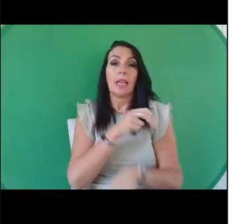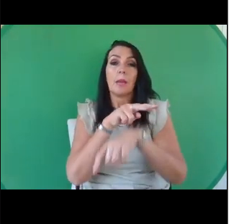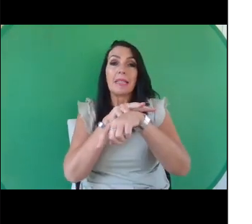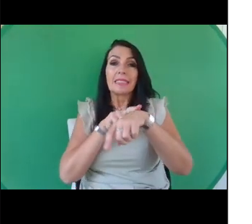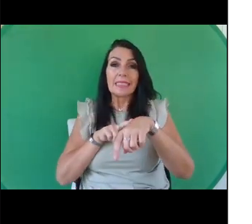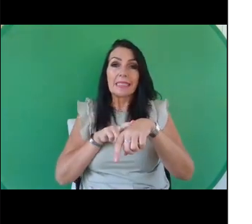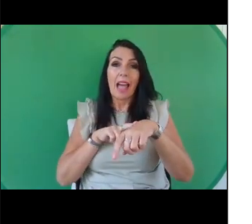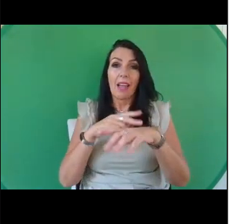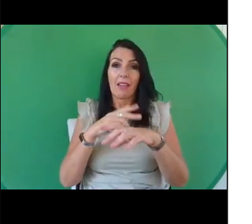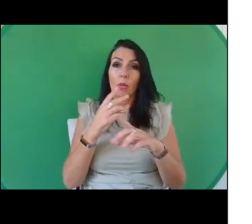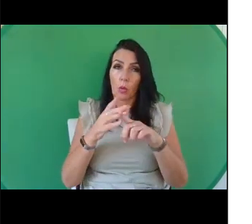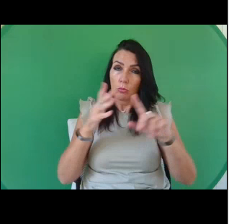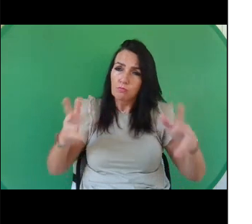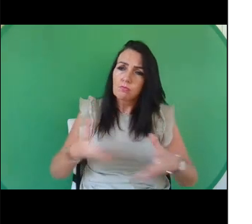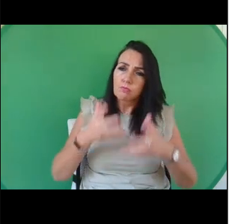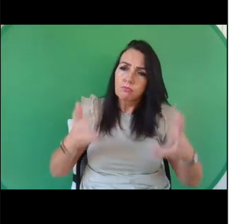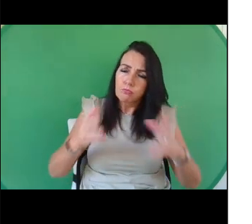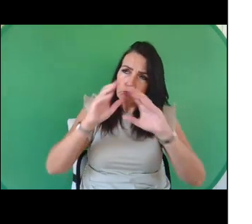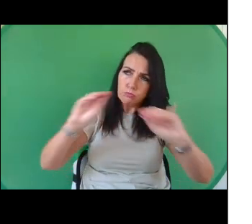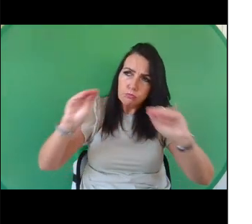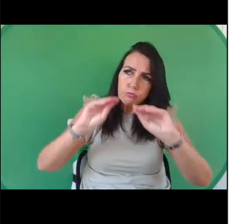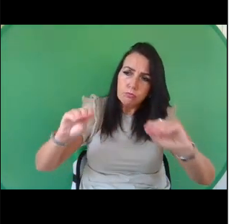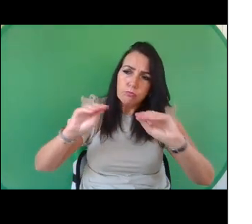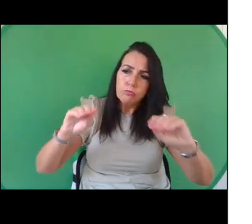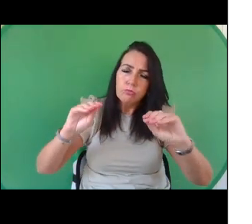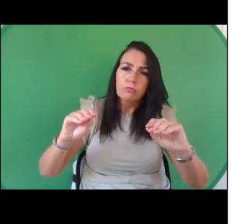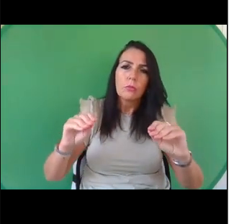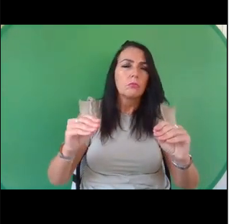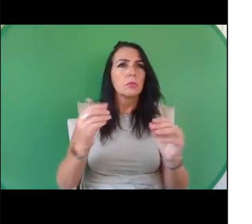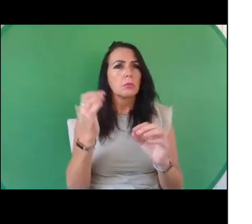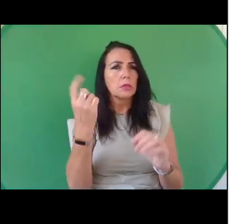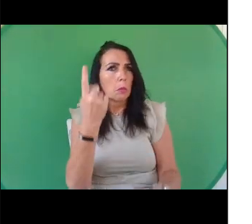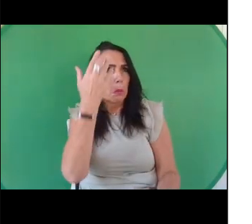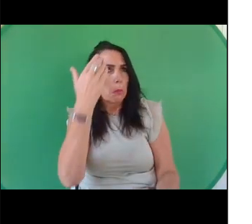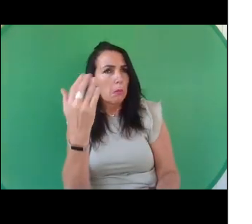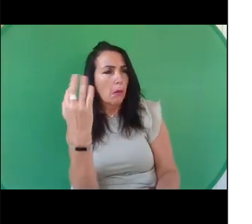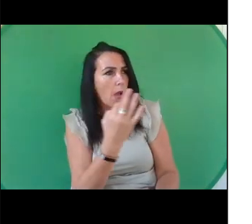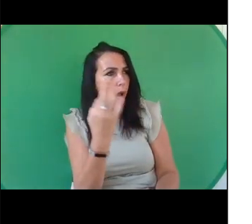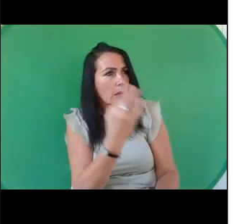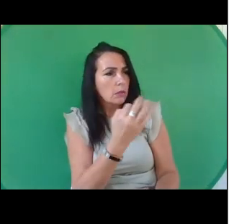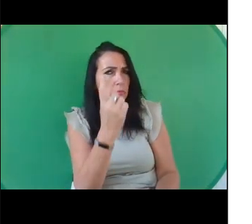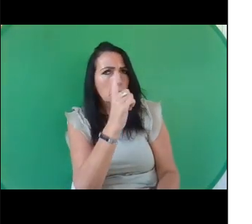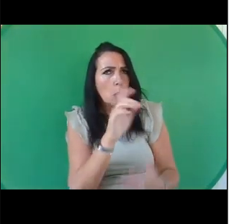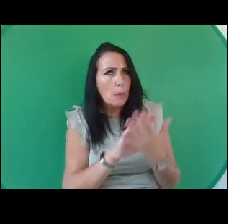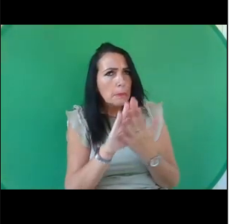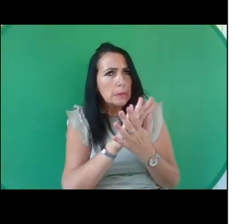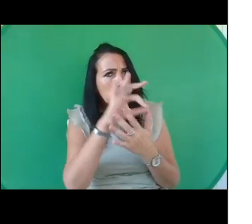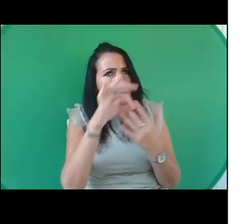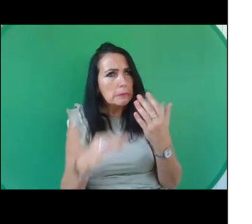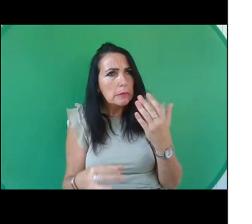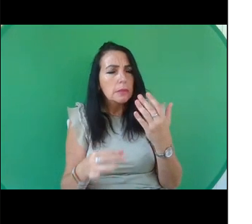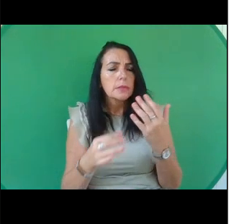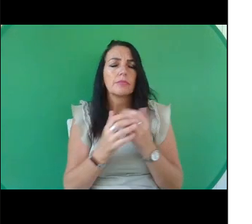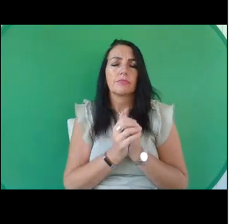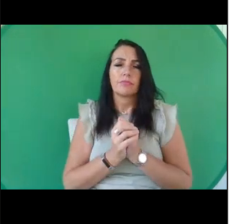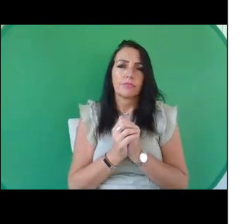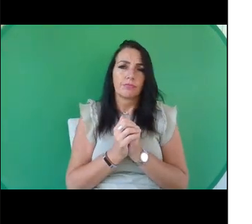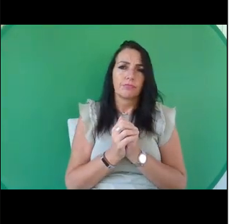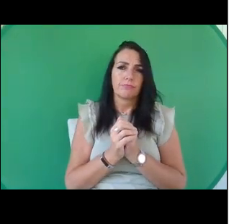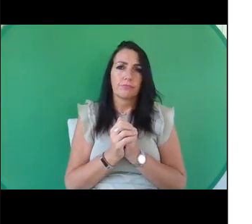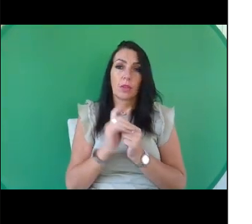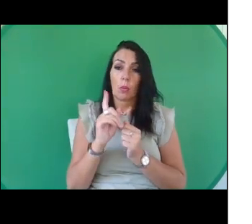with their colleagues and are people that other staff can ask questions to or provide ideas to. Depending on your specific industry,